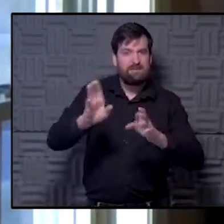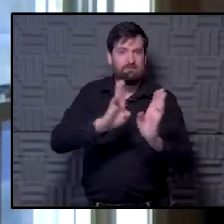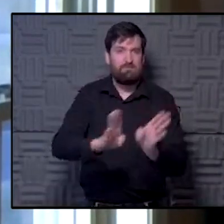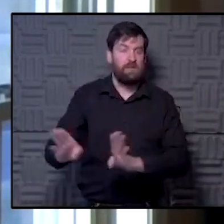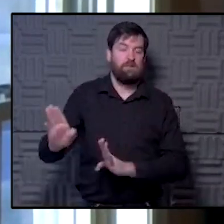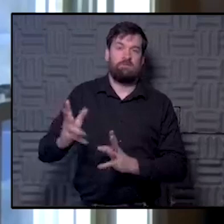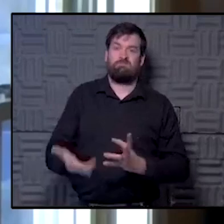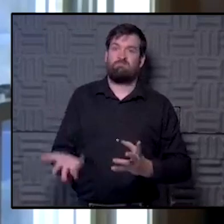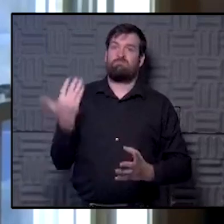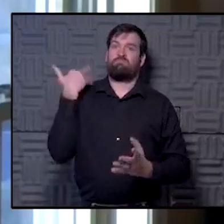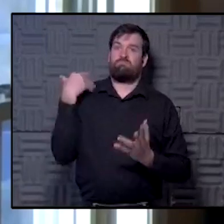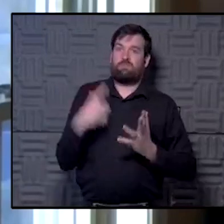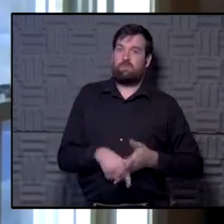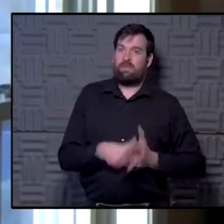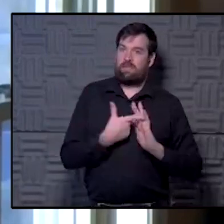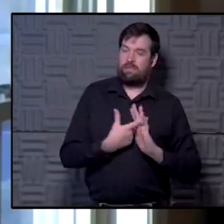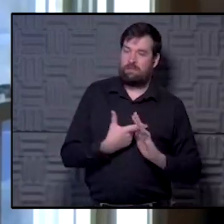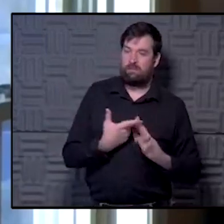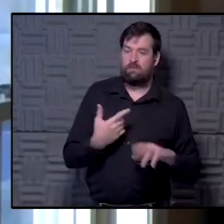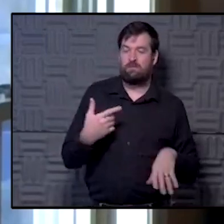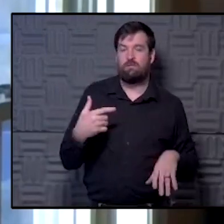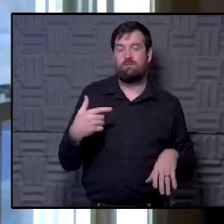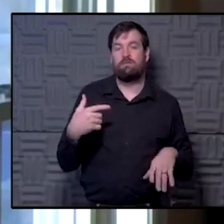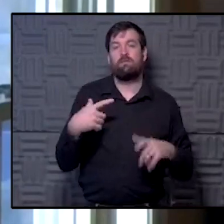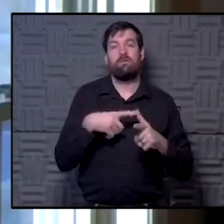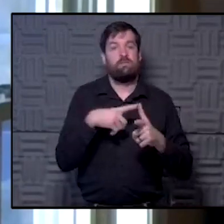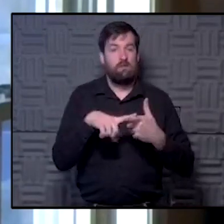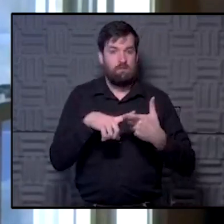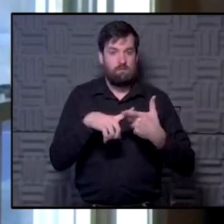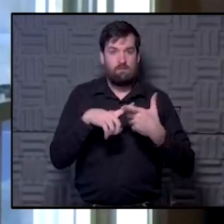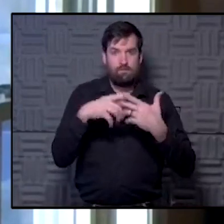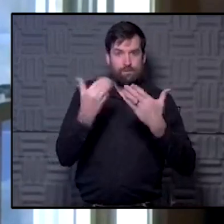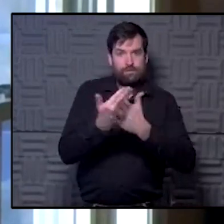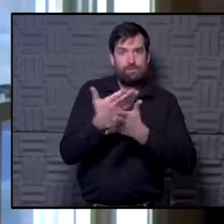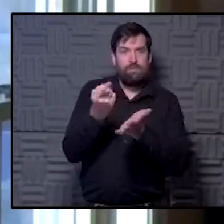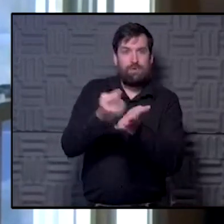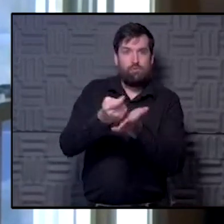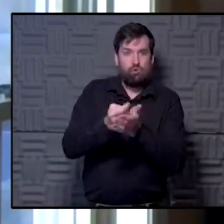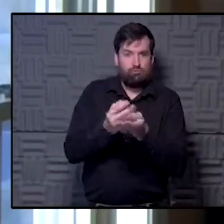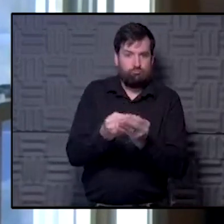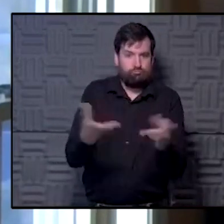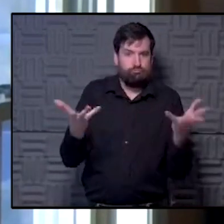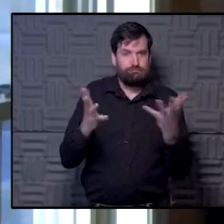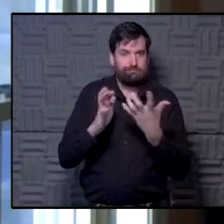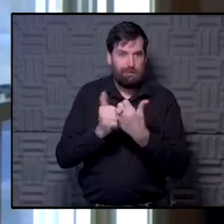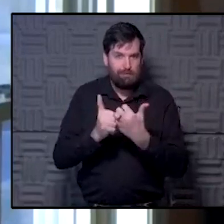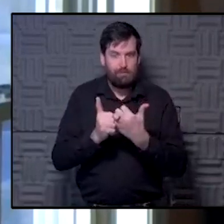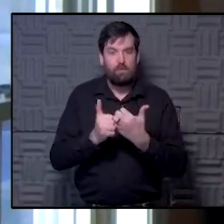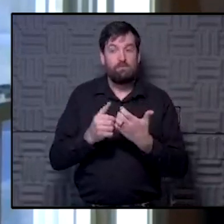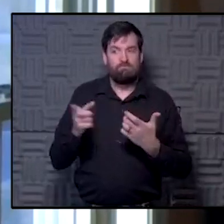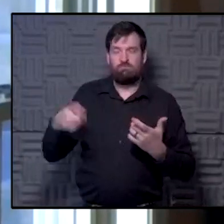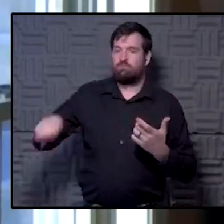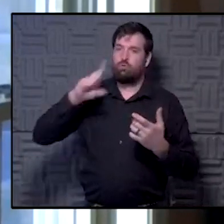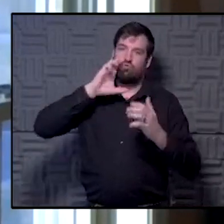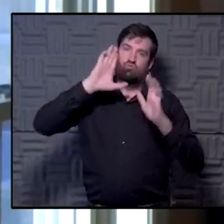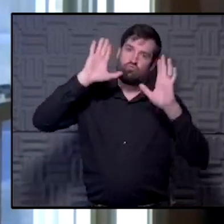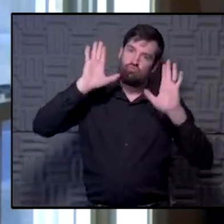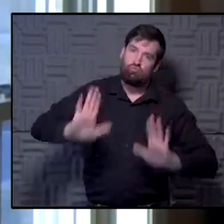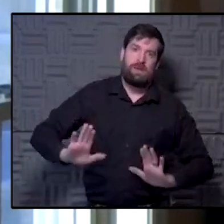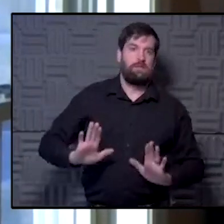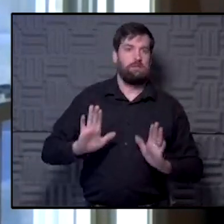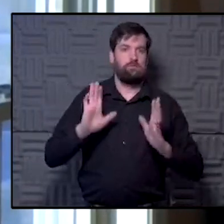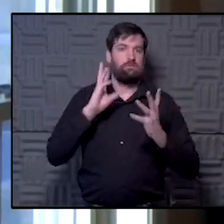very beginning. And then they worked on how to get new therapeutics out, which you guys had great uptake in at